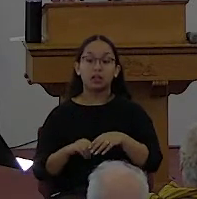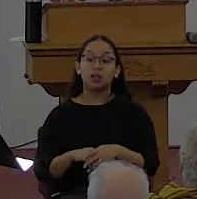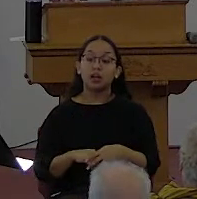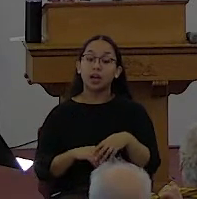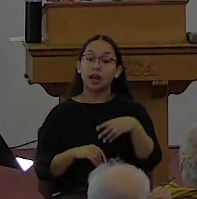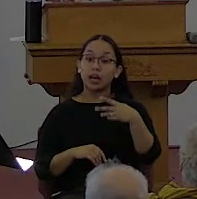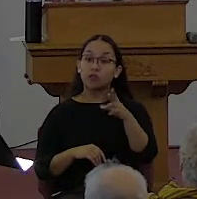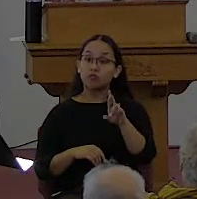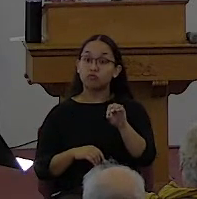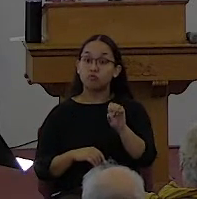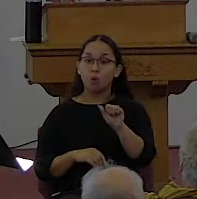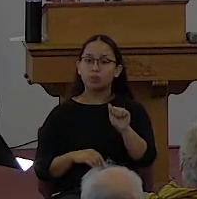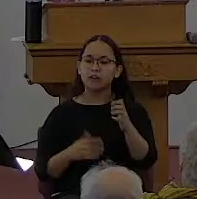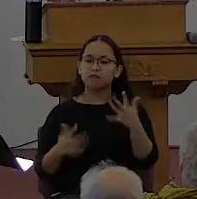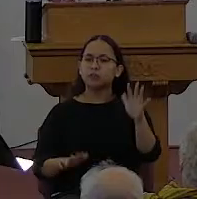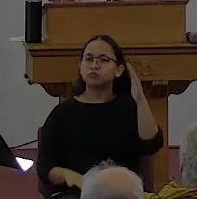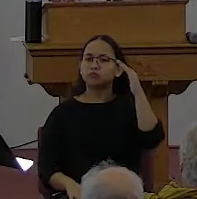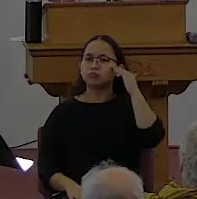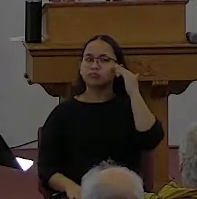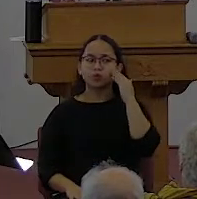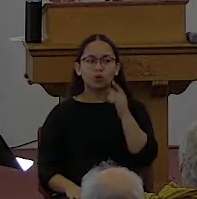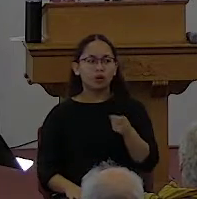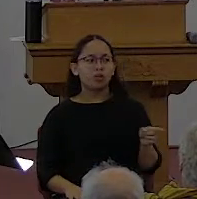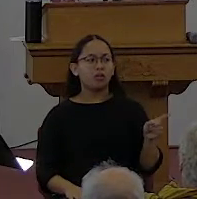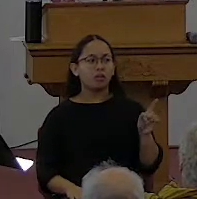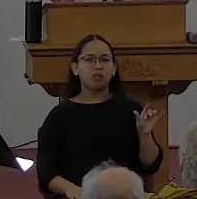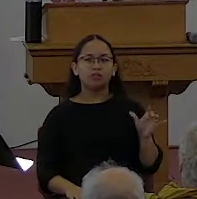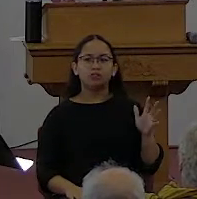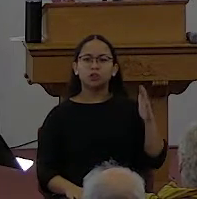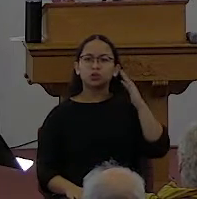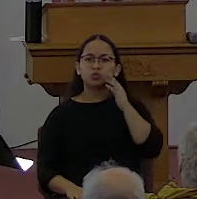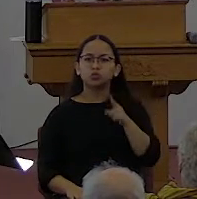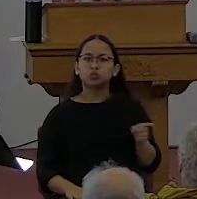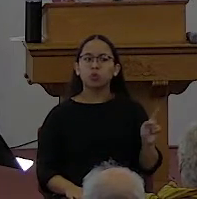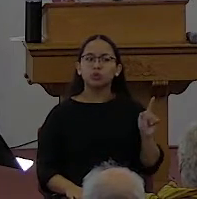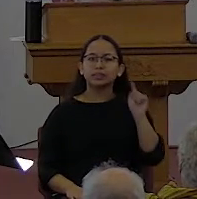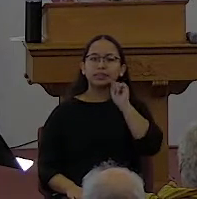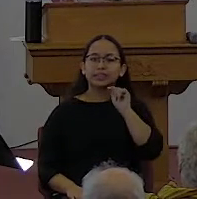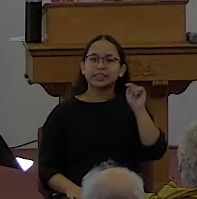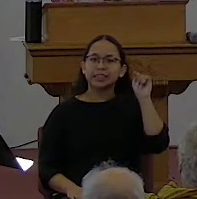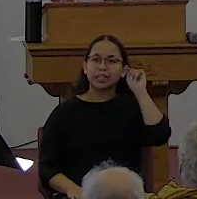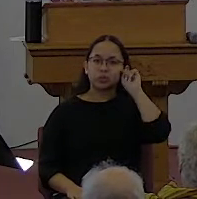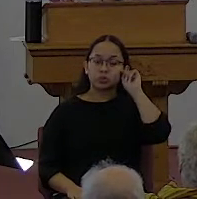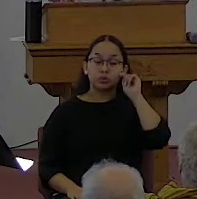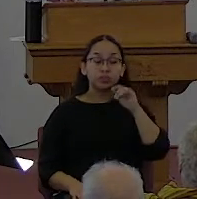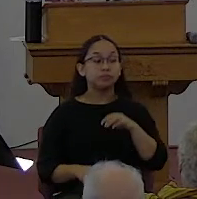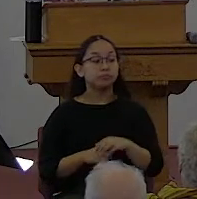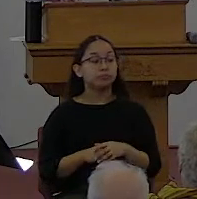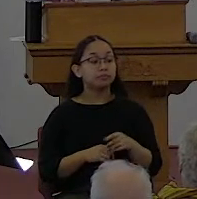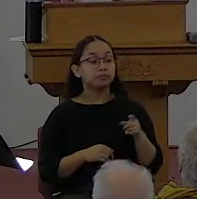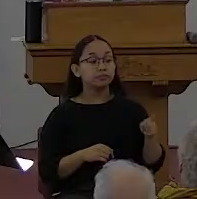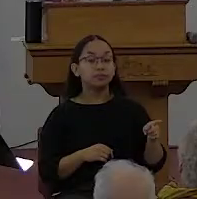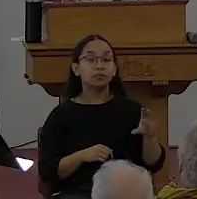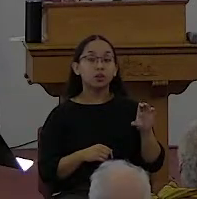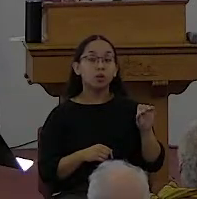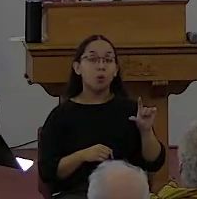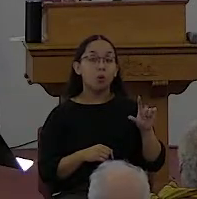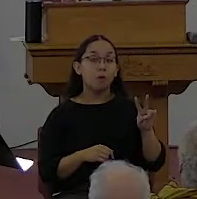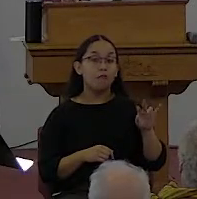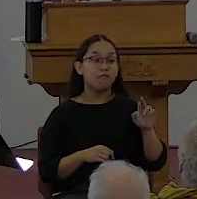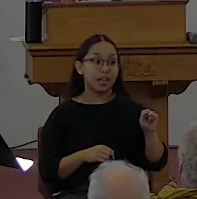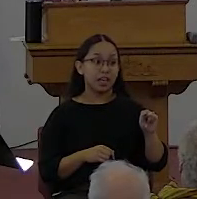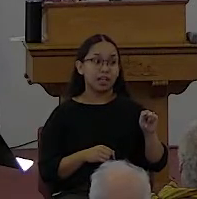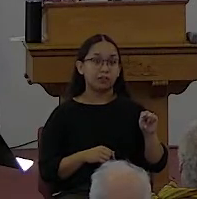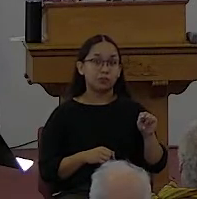Parks was aware of what the girls had done. Claudette Colvin, who passed away just this